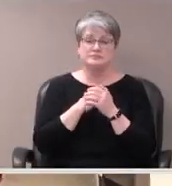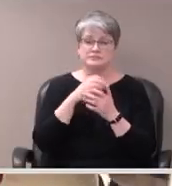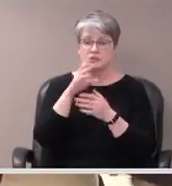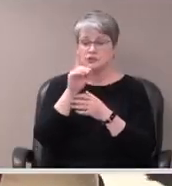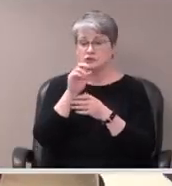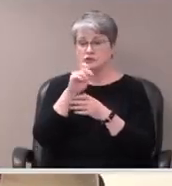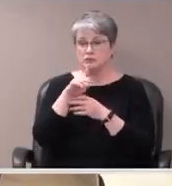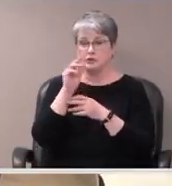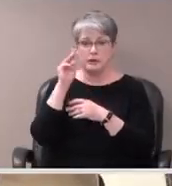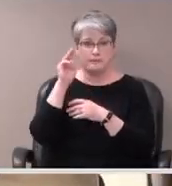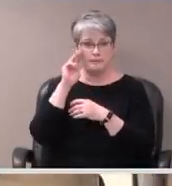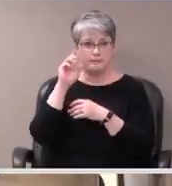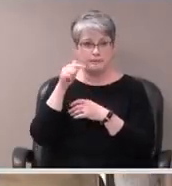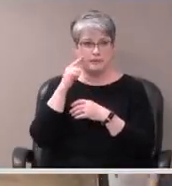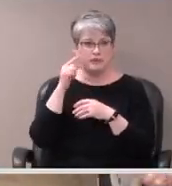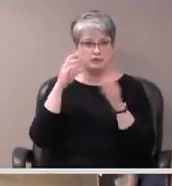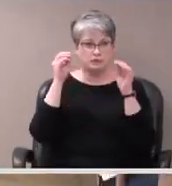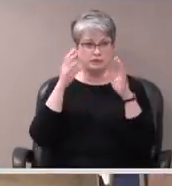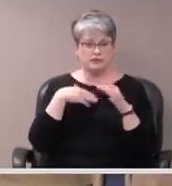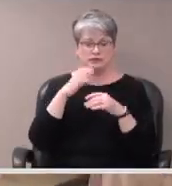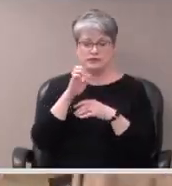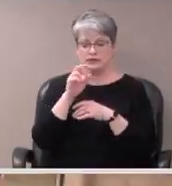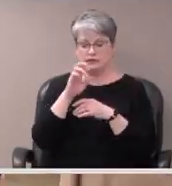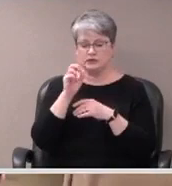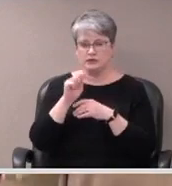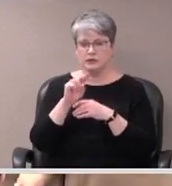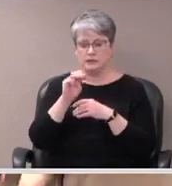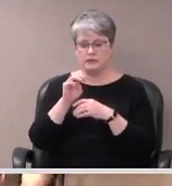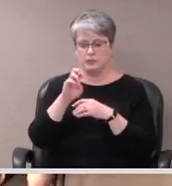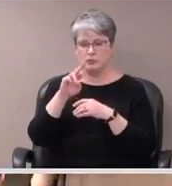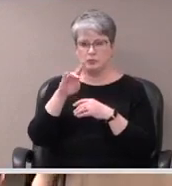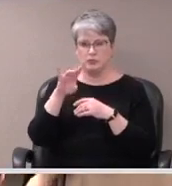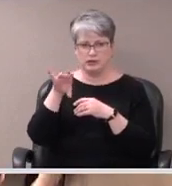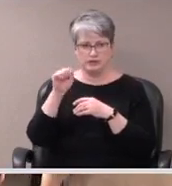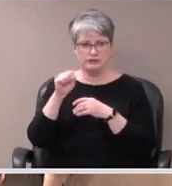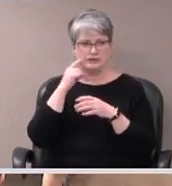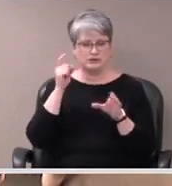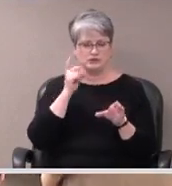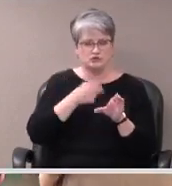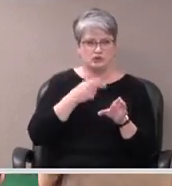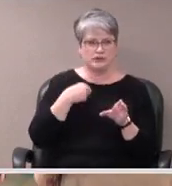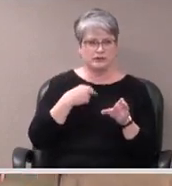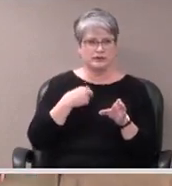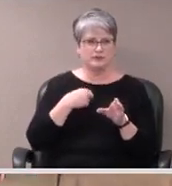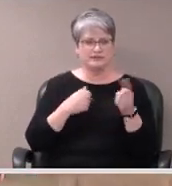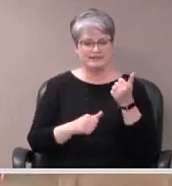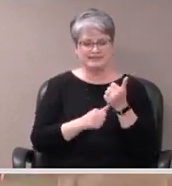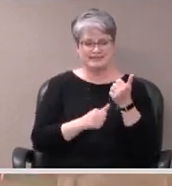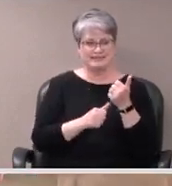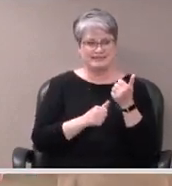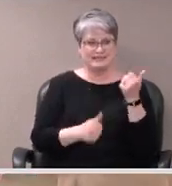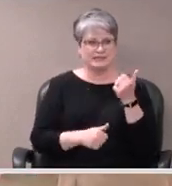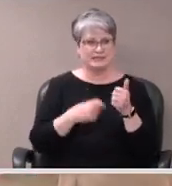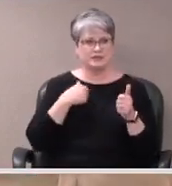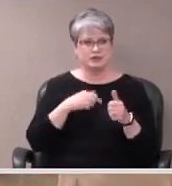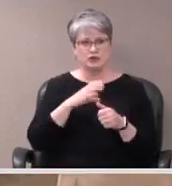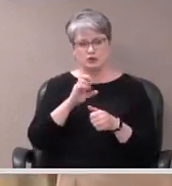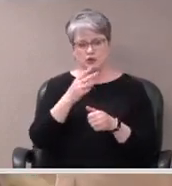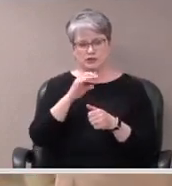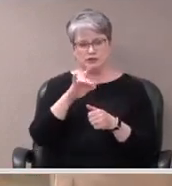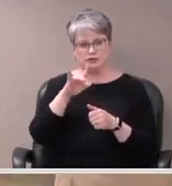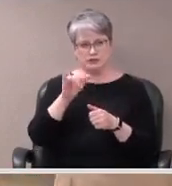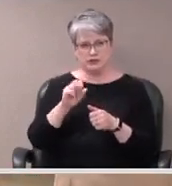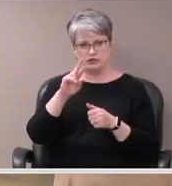DuPont Manual High School teacher, Aaron Morris, and joining him in the recognition is Assistant Superintendent of High Schools, Christy Rogers, and